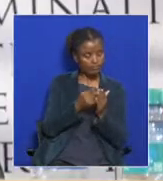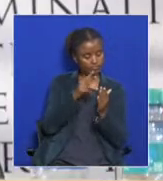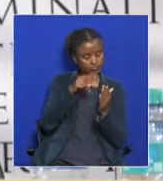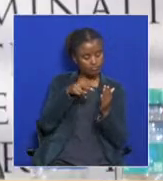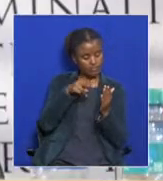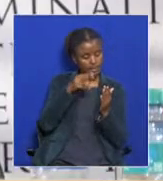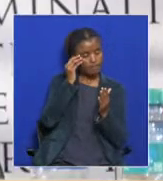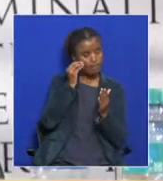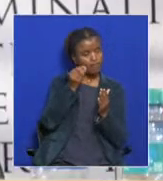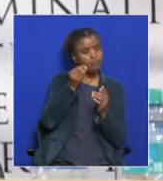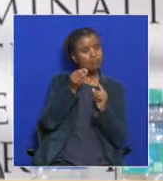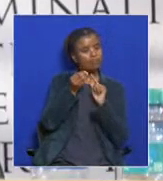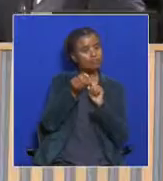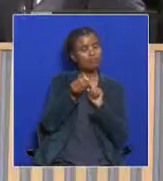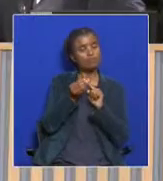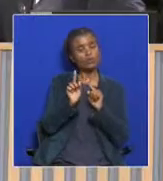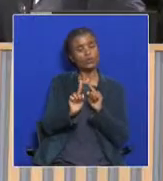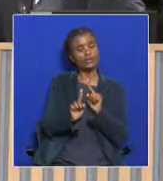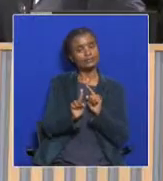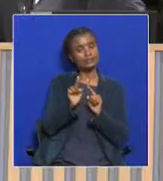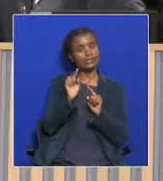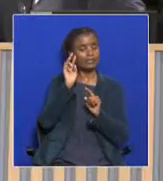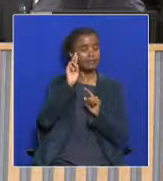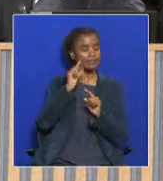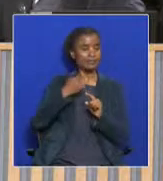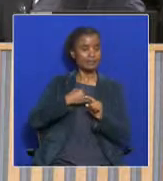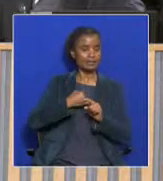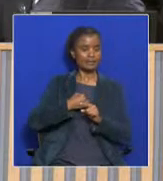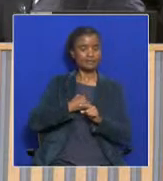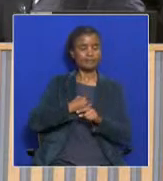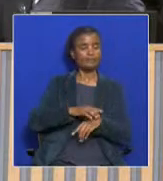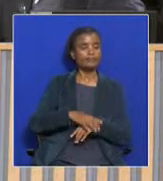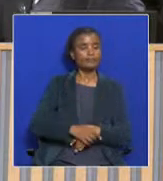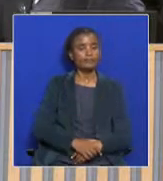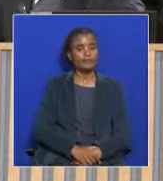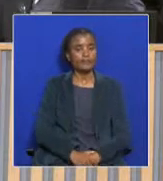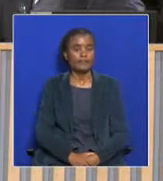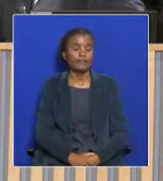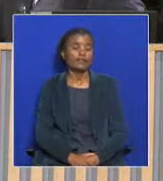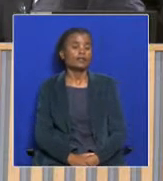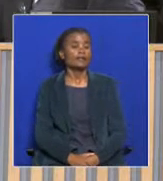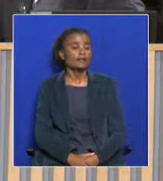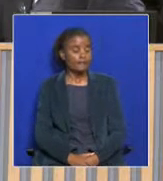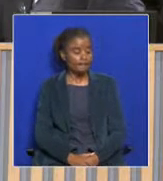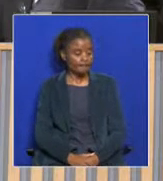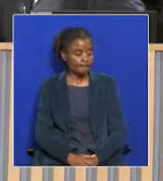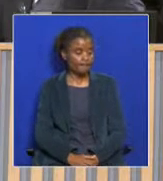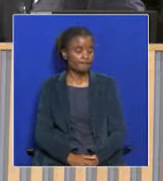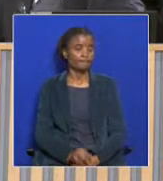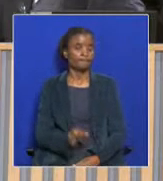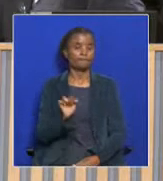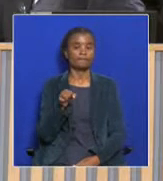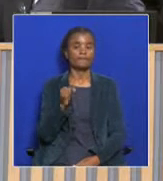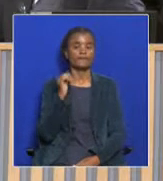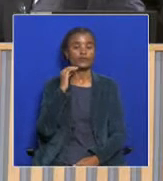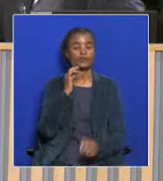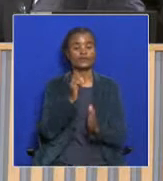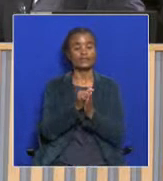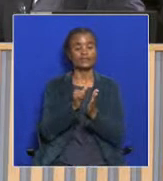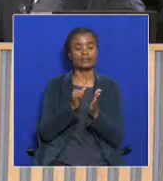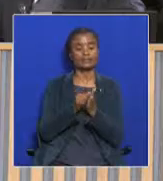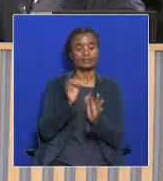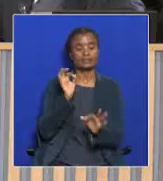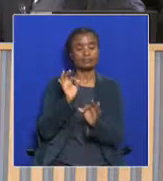remind myself. I know you brought us to this statement to specifically respond to